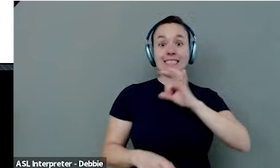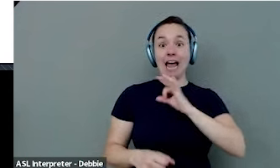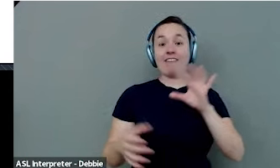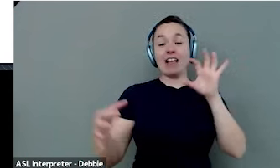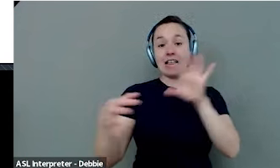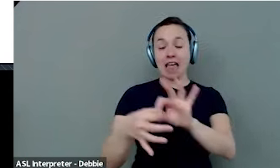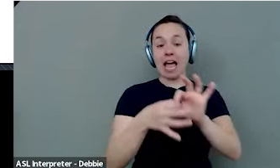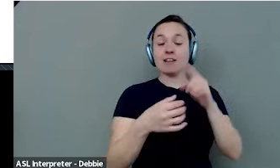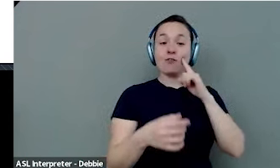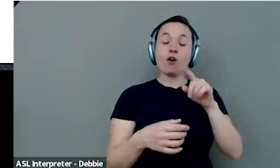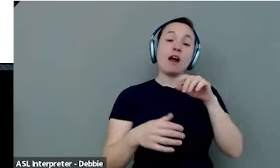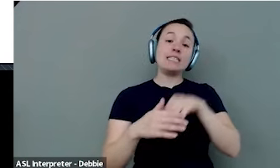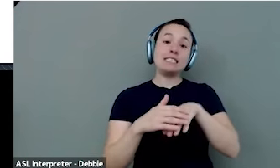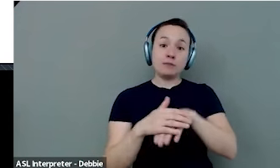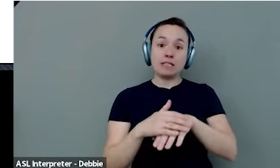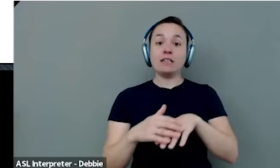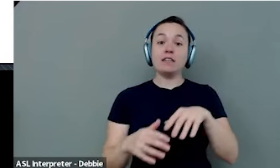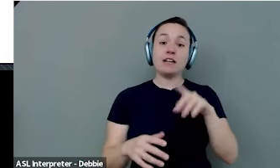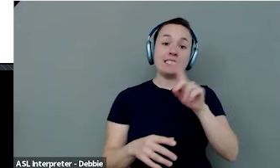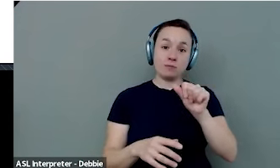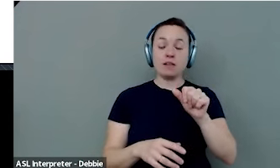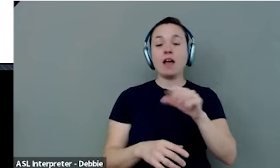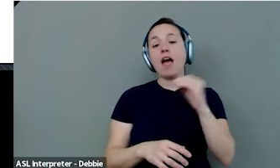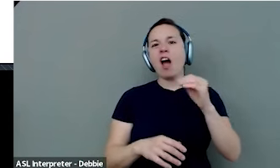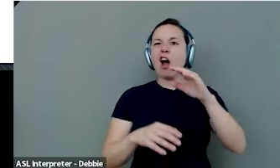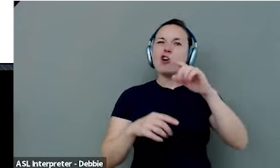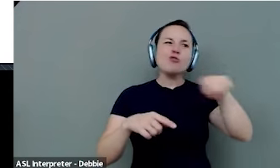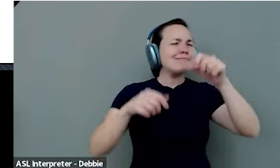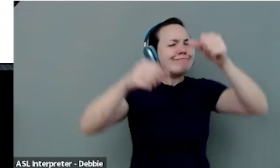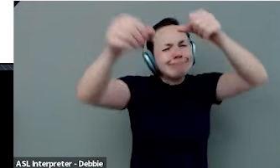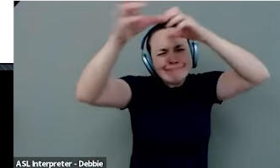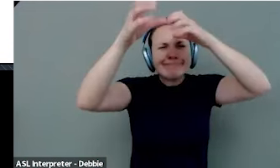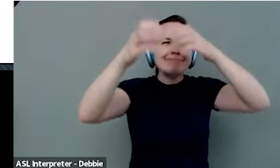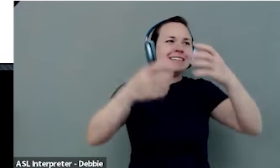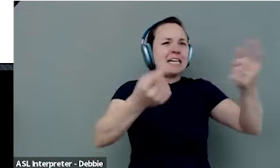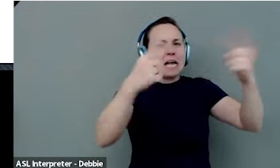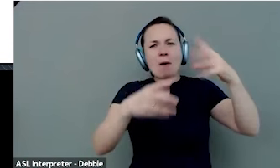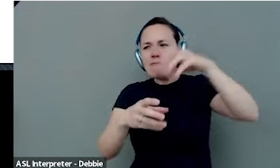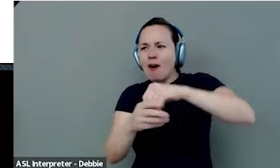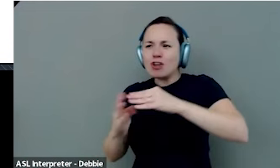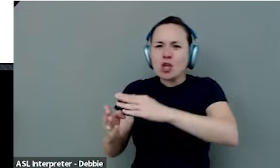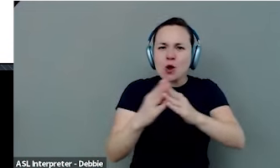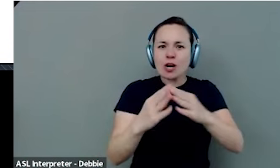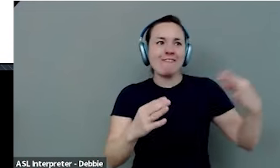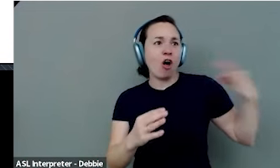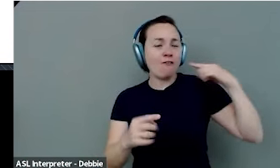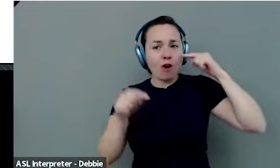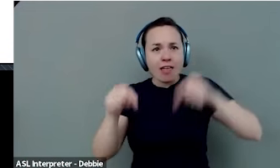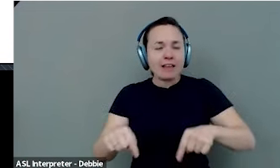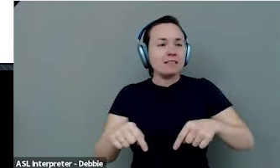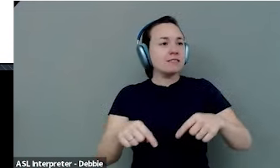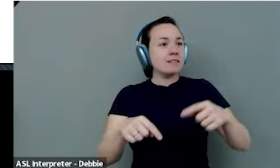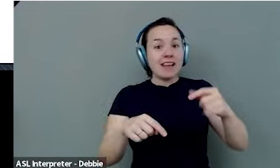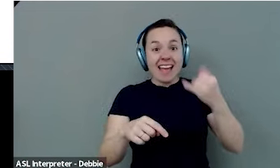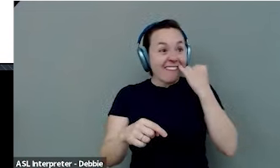Disability Access. Without all of your knowledge and being in community today and volunteering, this event would not be possible. I